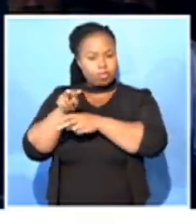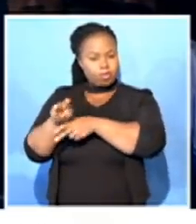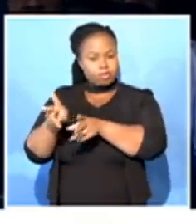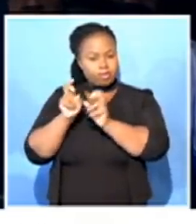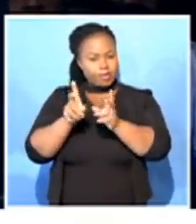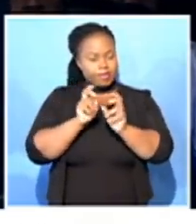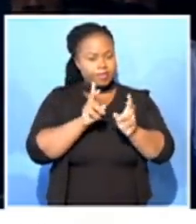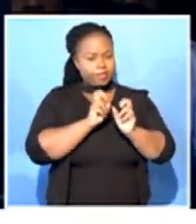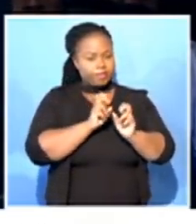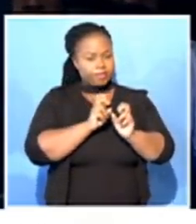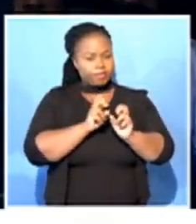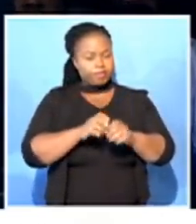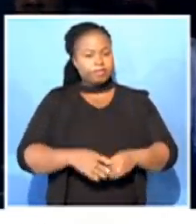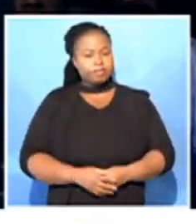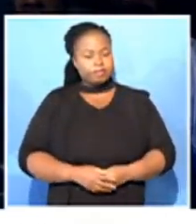observe,